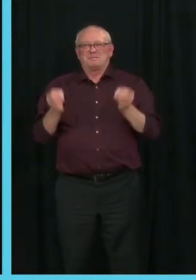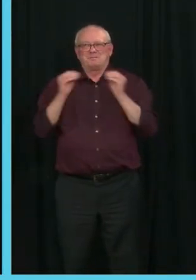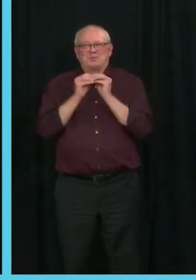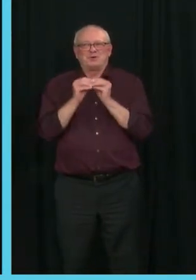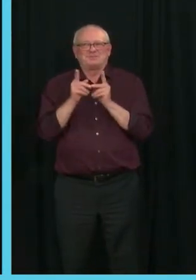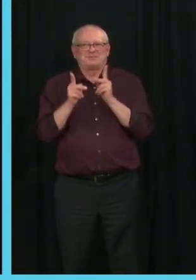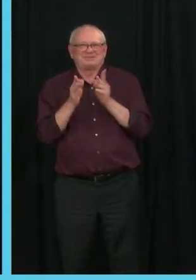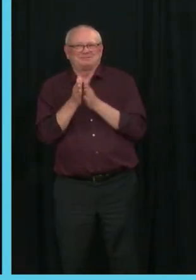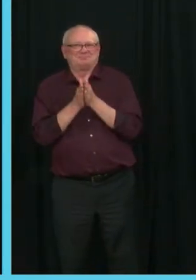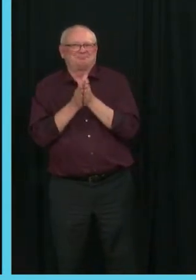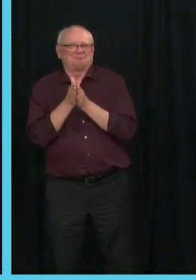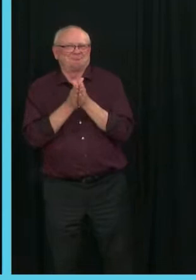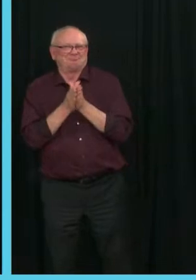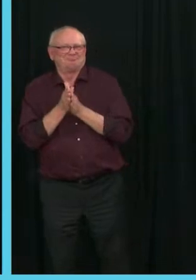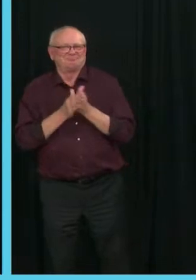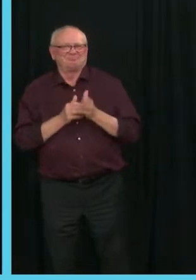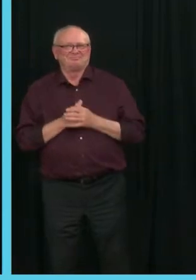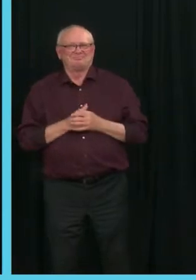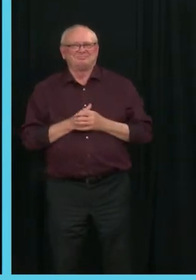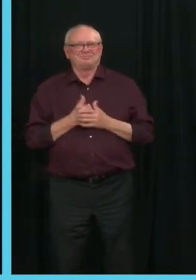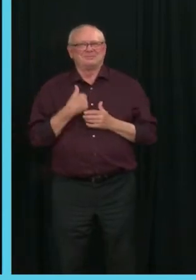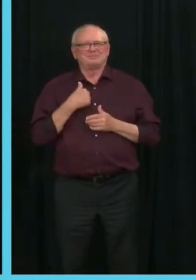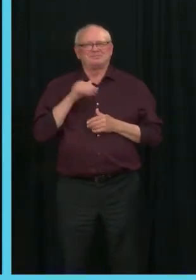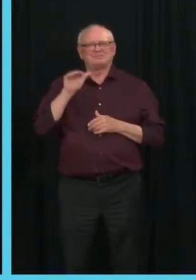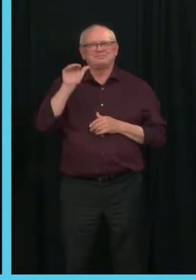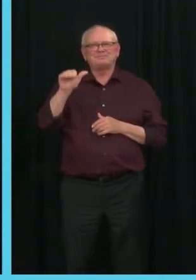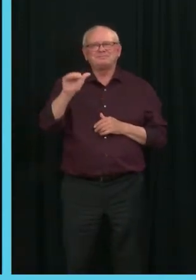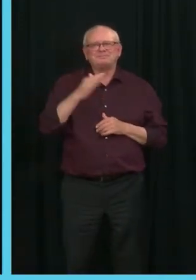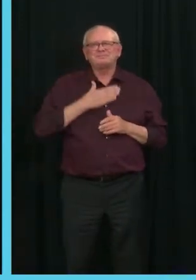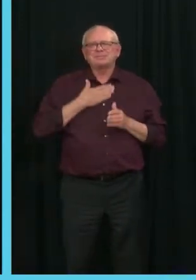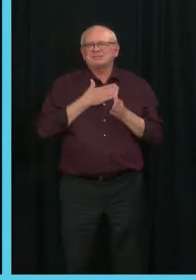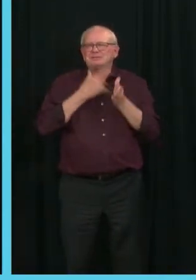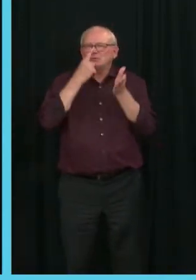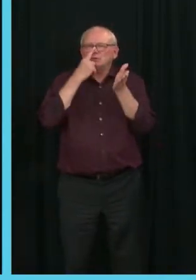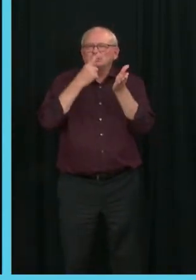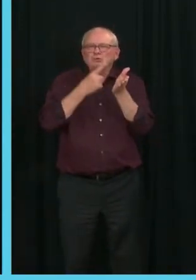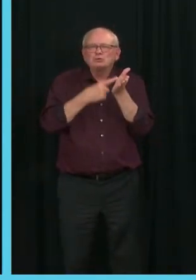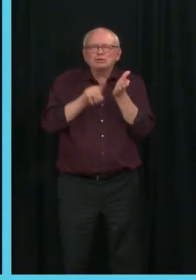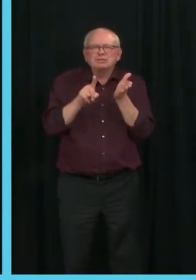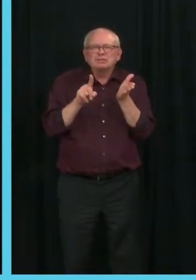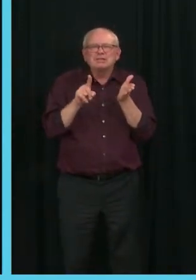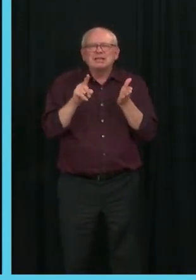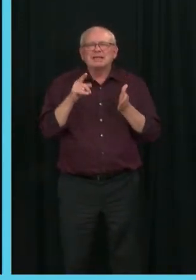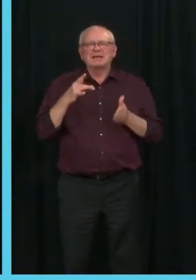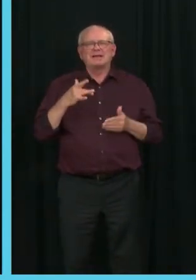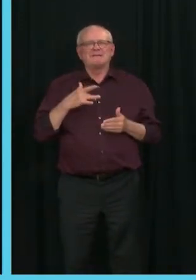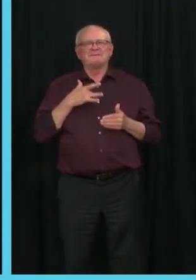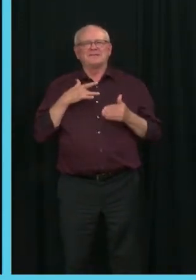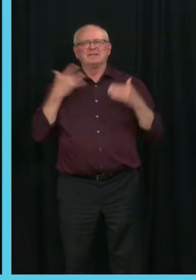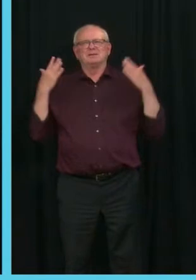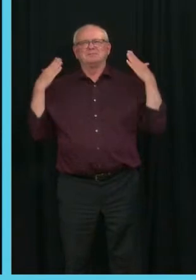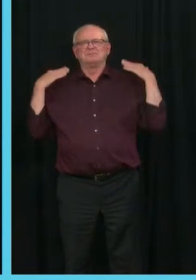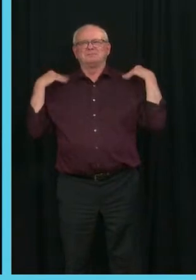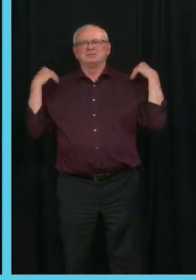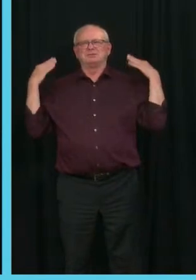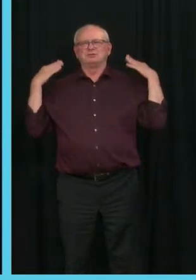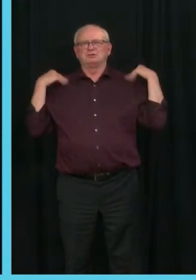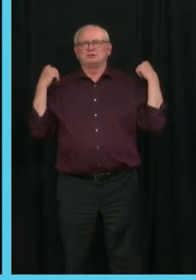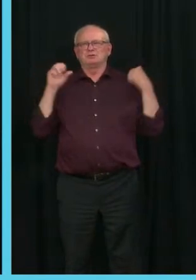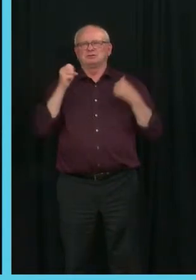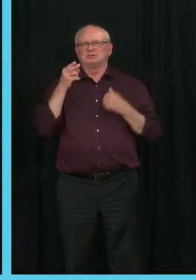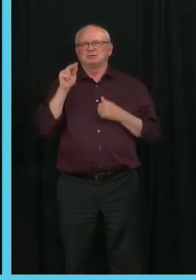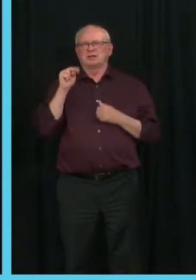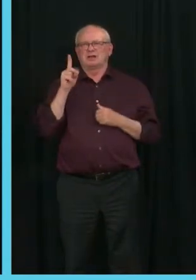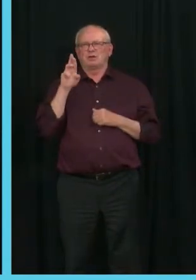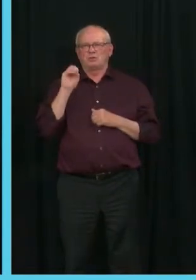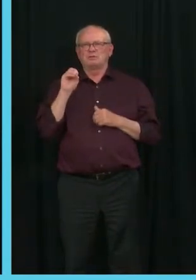I've asked that a little bit more research be done on that. I believe Minister Shandro will be coming back to our Emergency Management Cabinet Committee with options